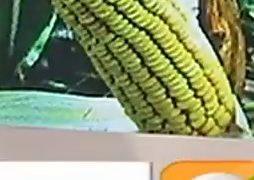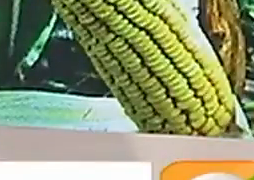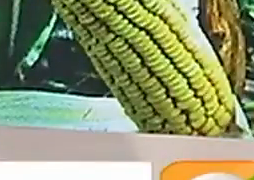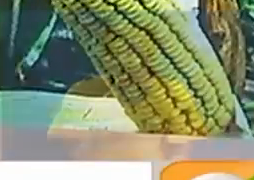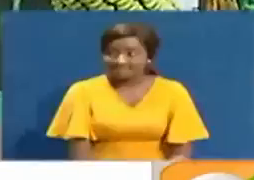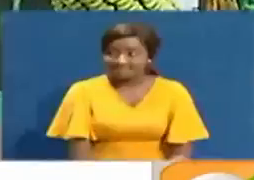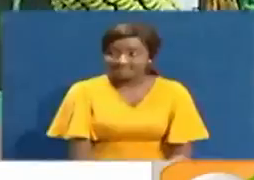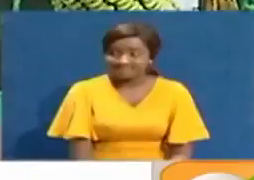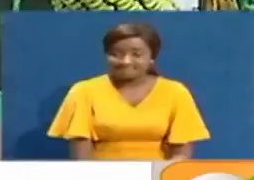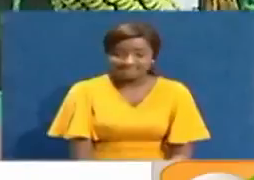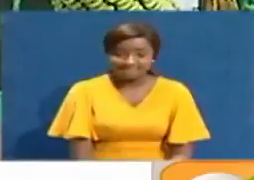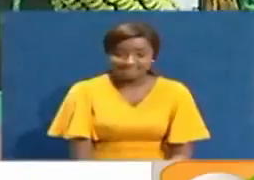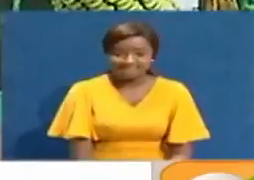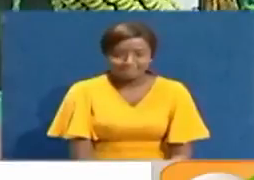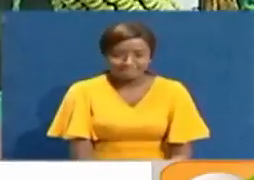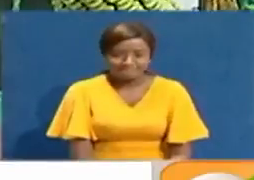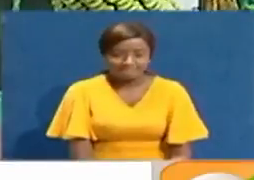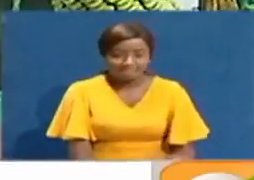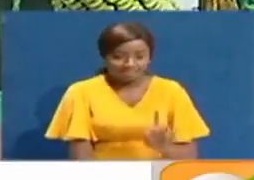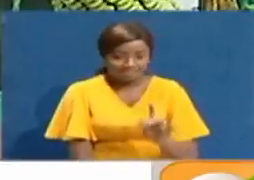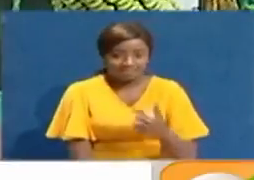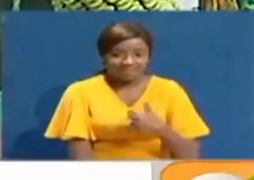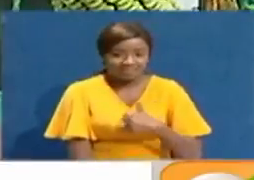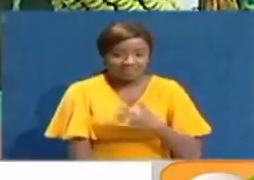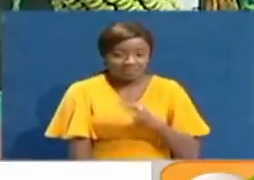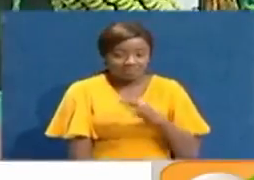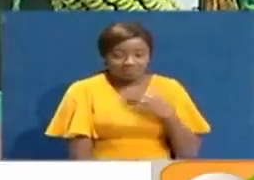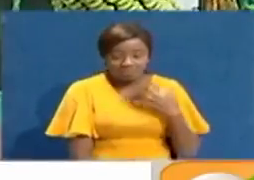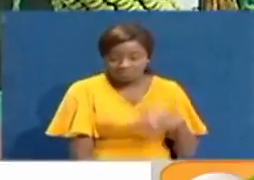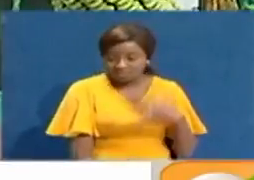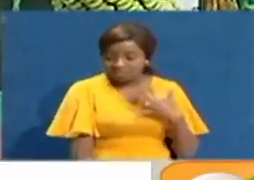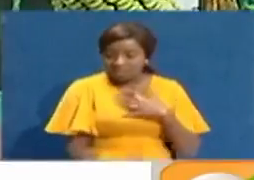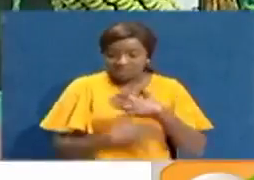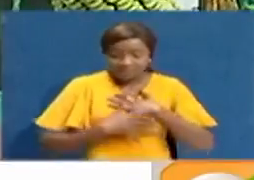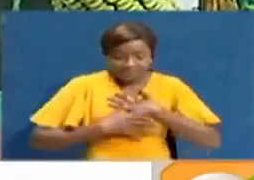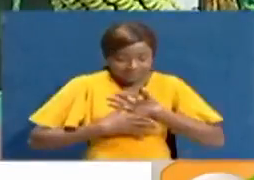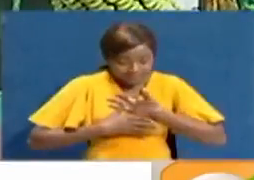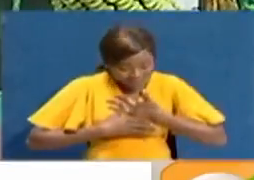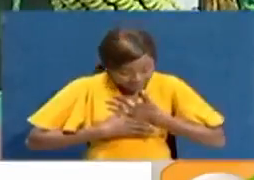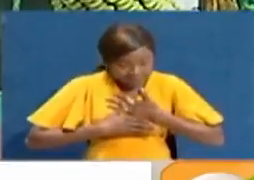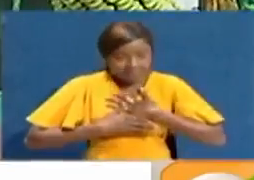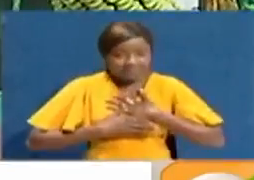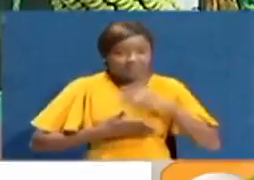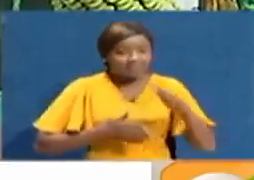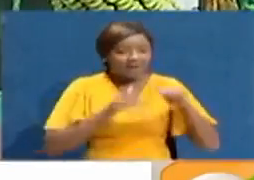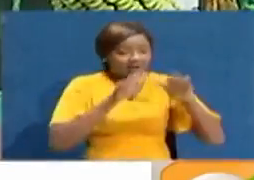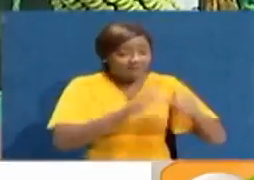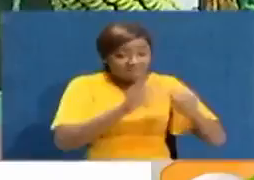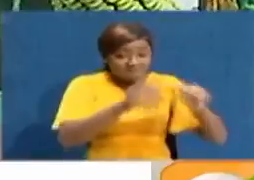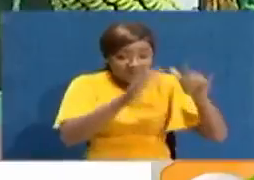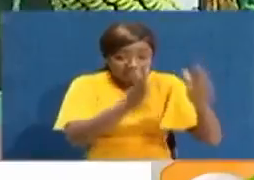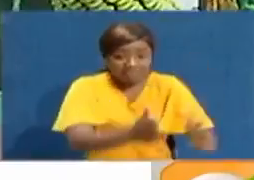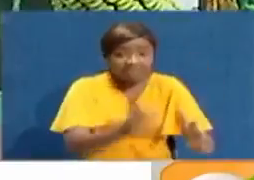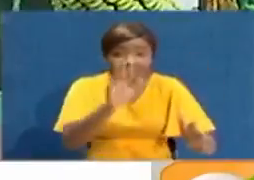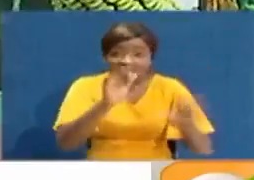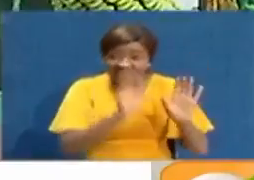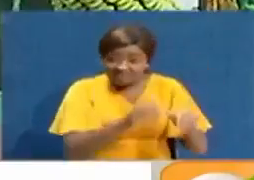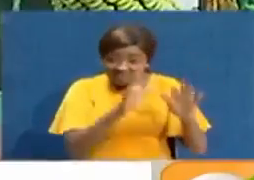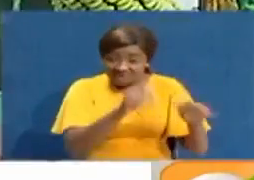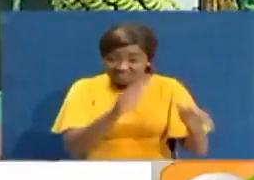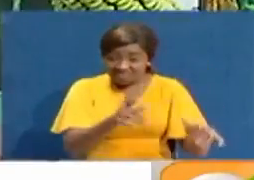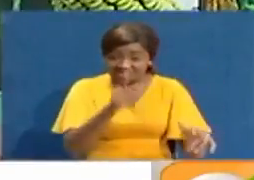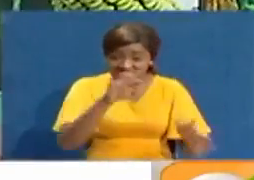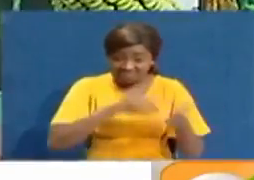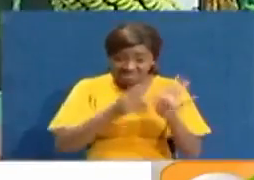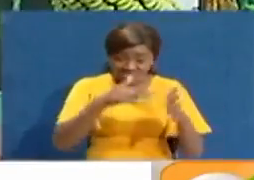Now, I have immense respect for farmers. Farming in Kenya is certainly not for the faint of hearts. One